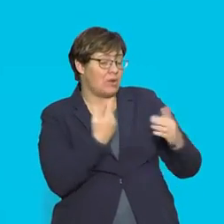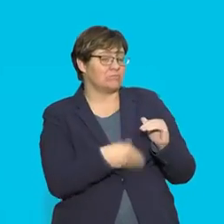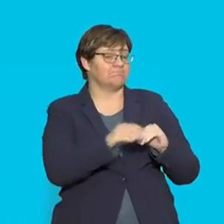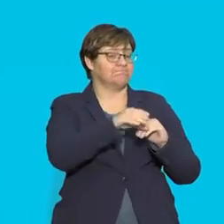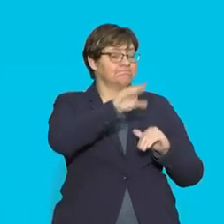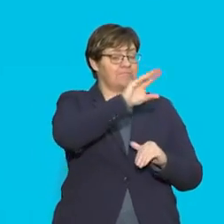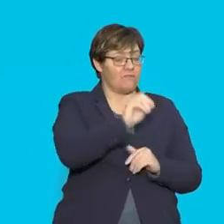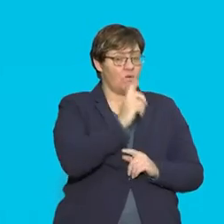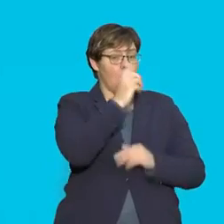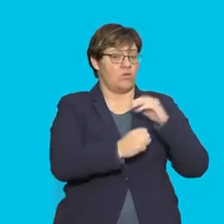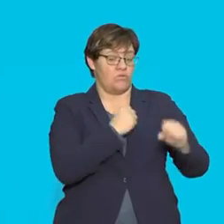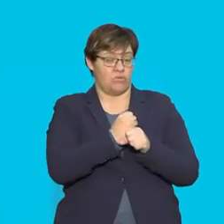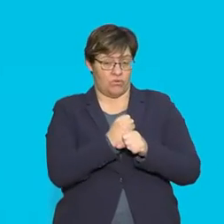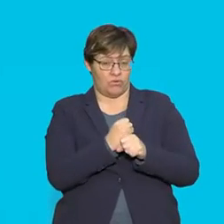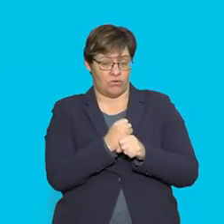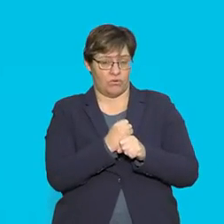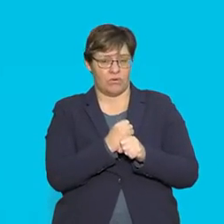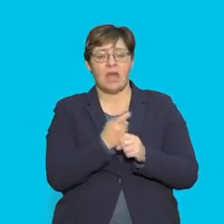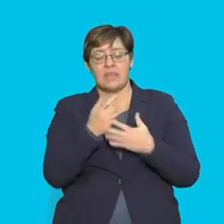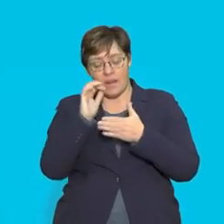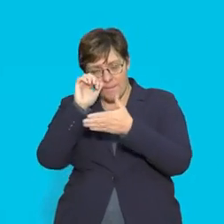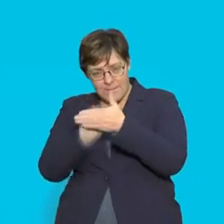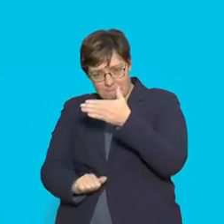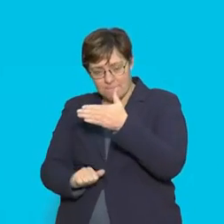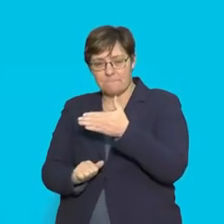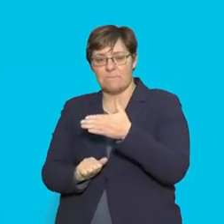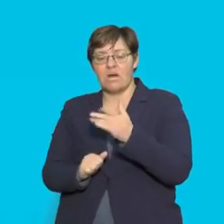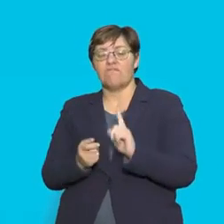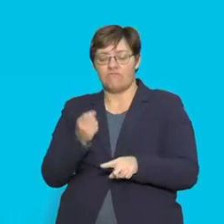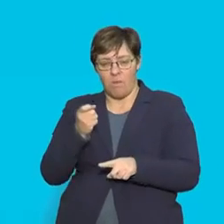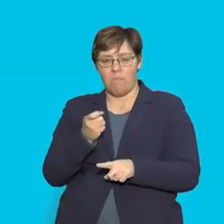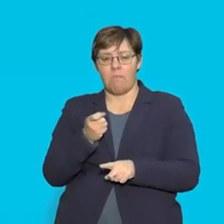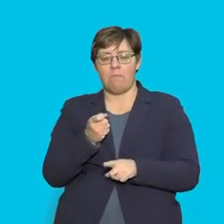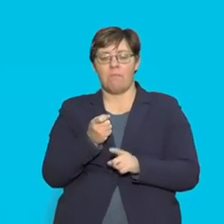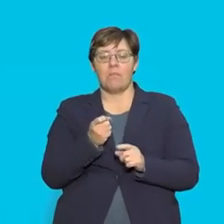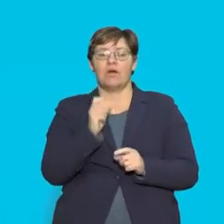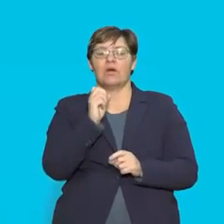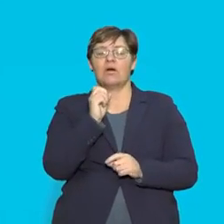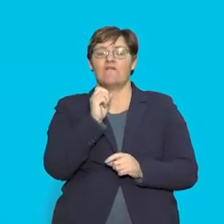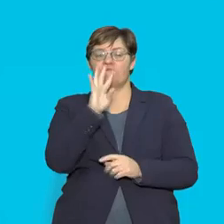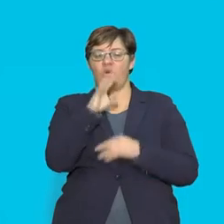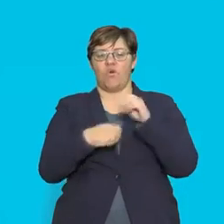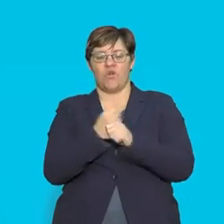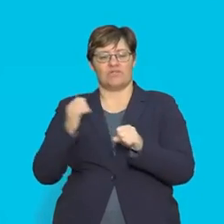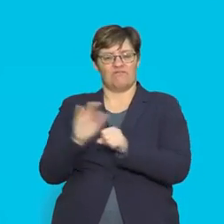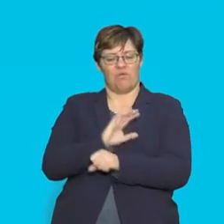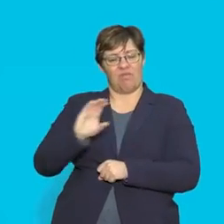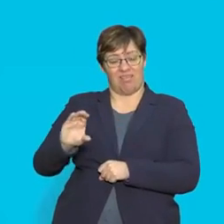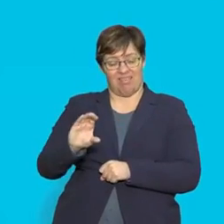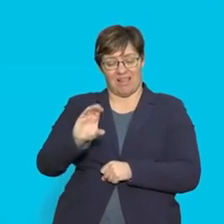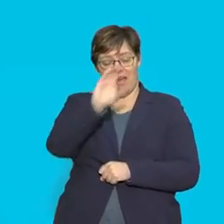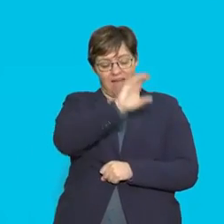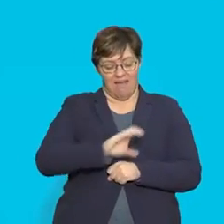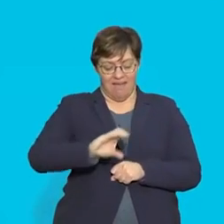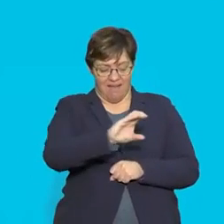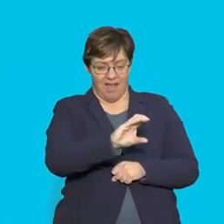it would have accumulated for 1 year, and then subtract that from what the 12,000 that is being